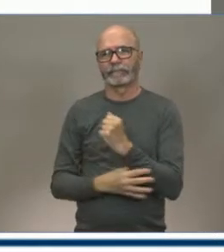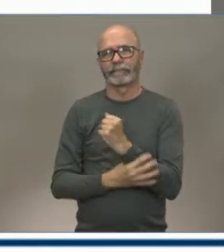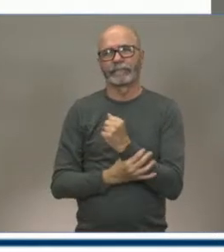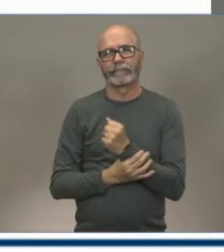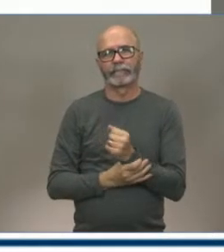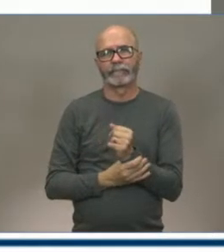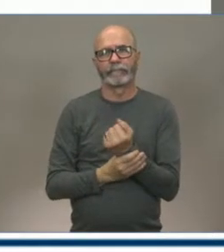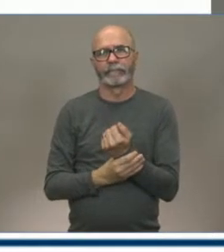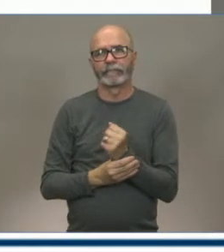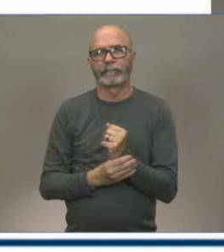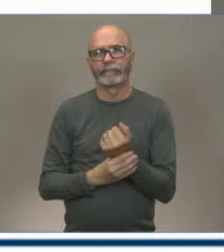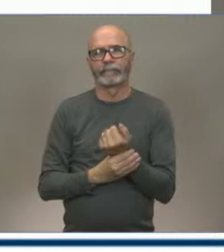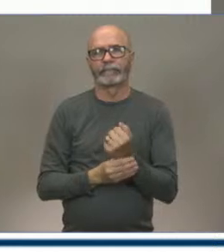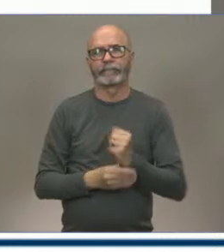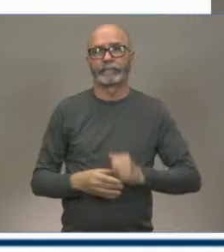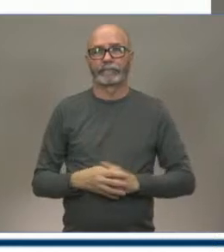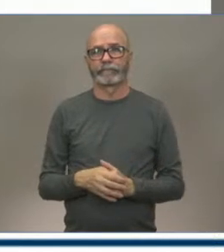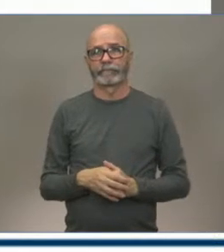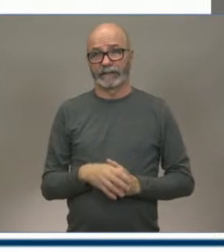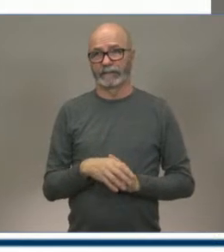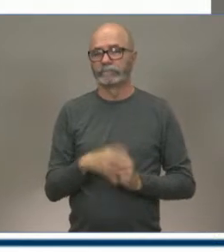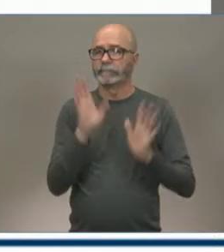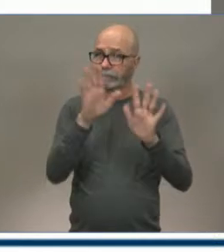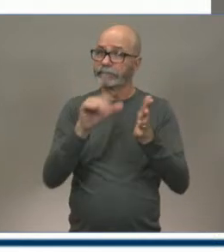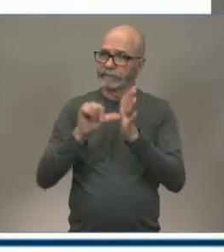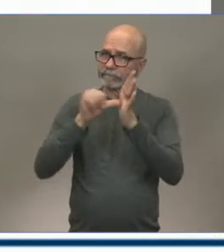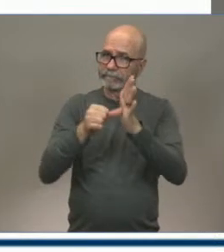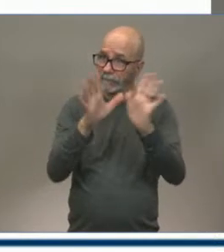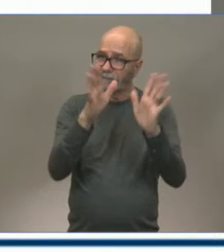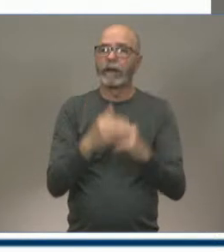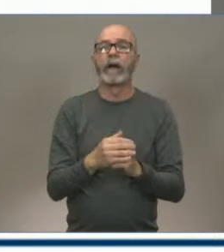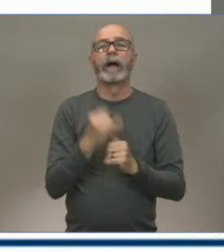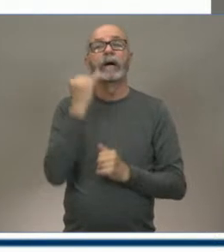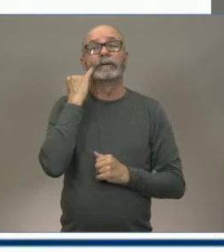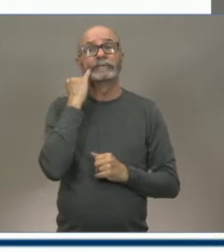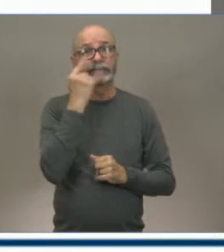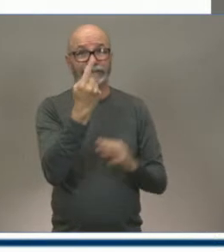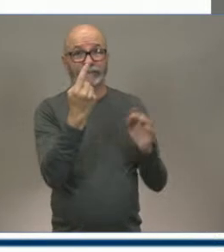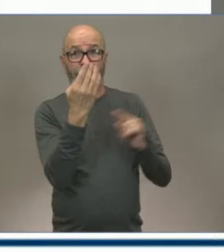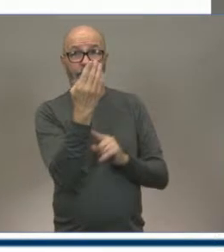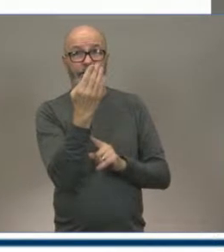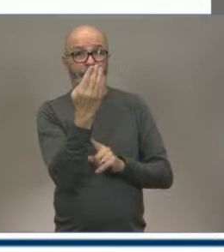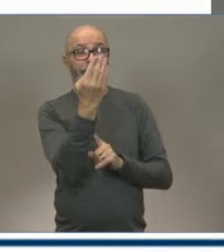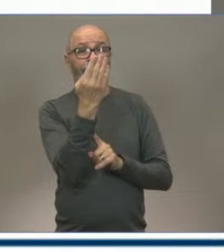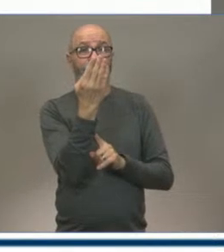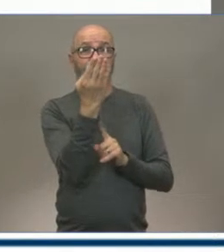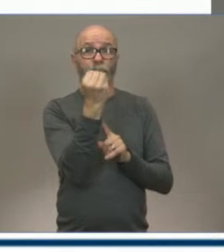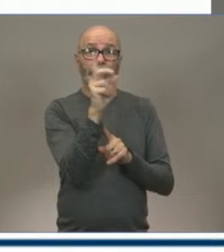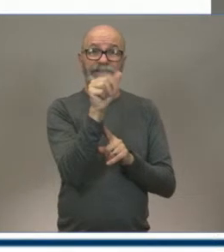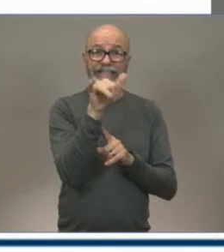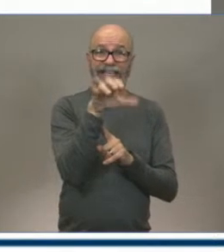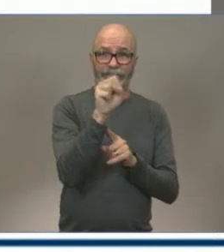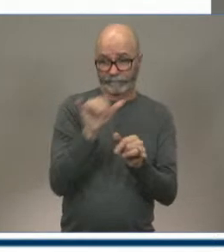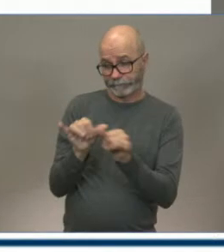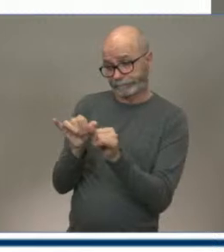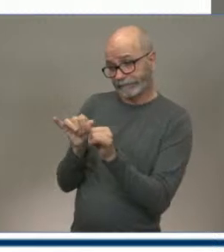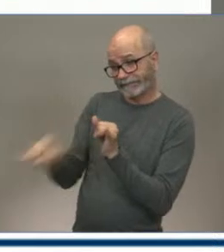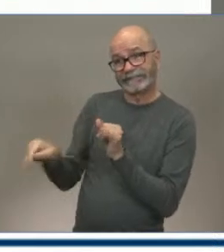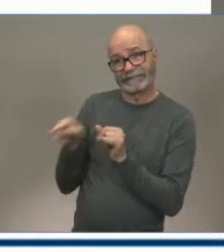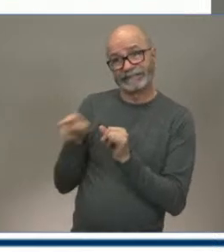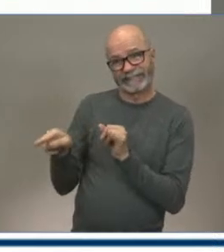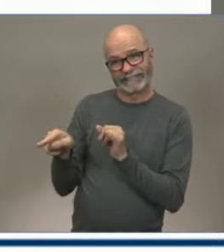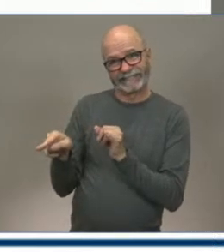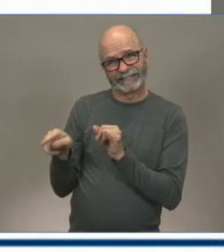about the mandatory 14-day quarantine for university students who have returned or will be returning to Nova Scotia after